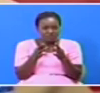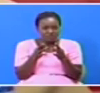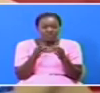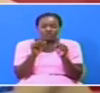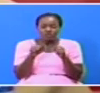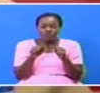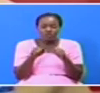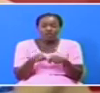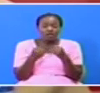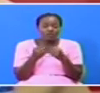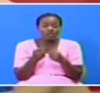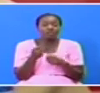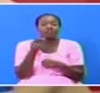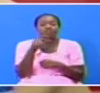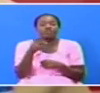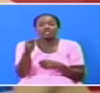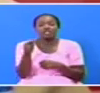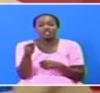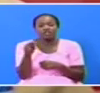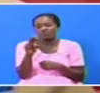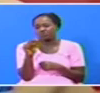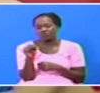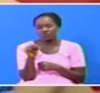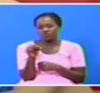it will happen this way. You know,